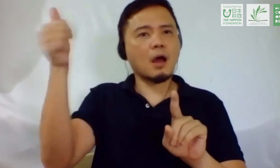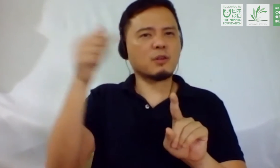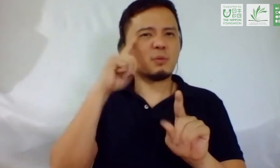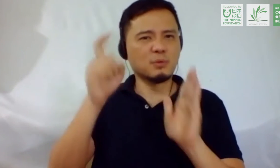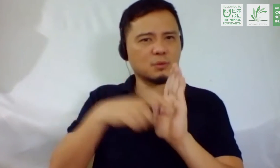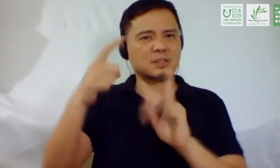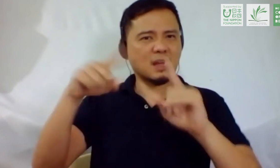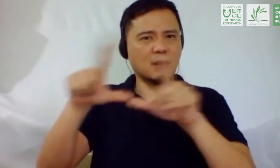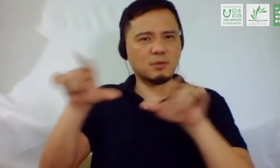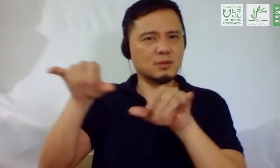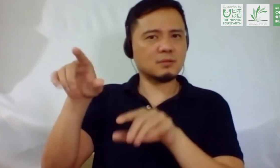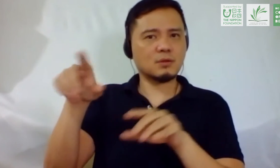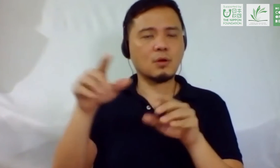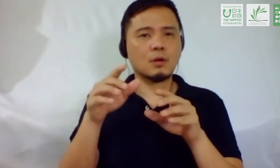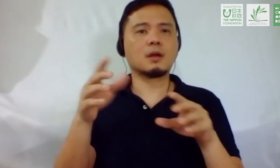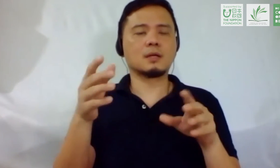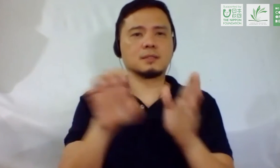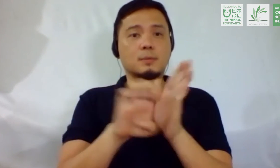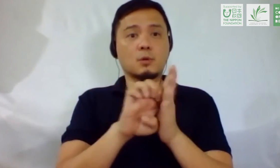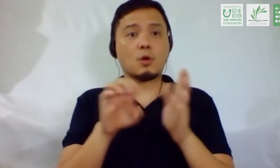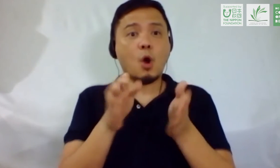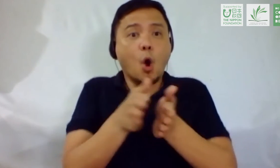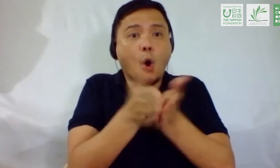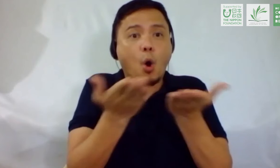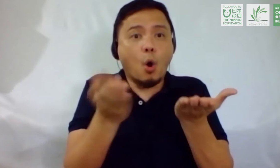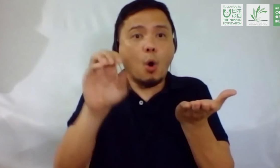like open a book,